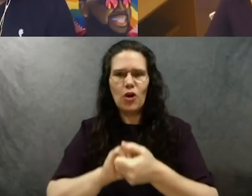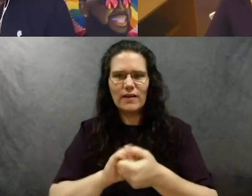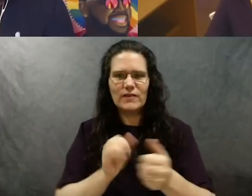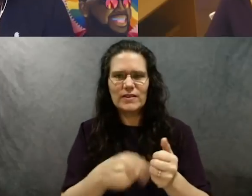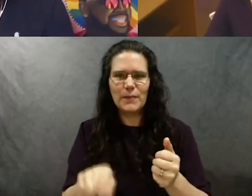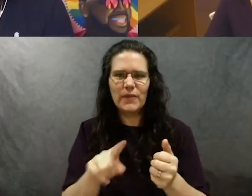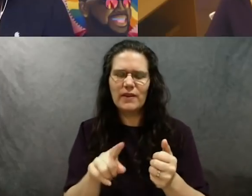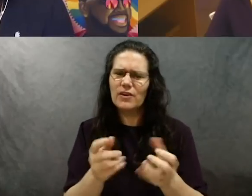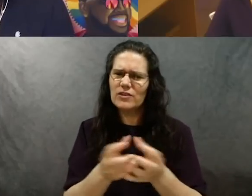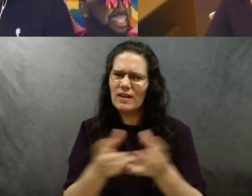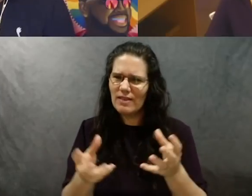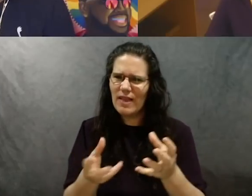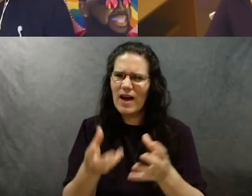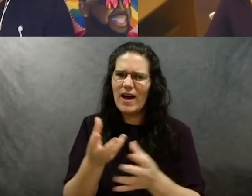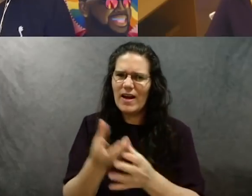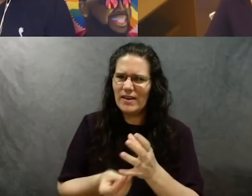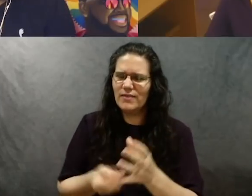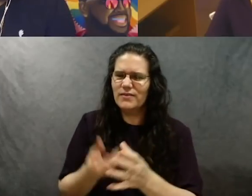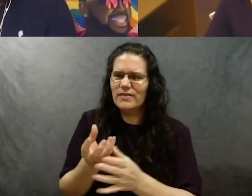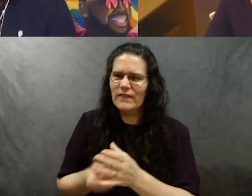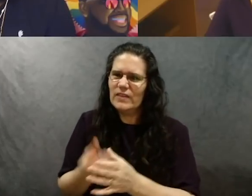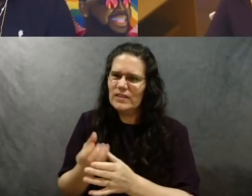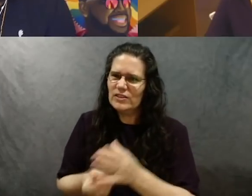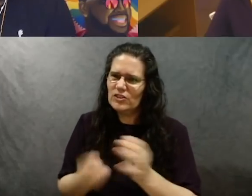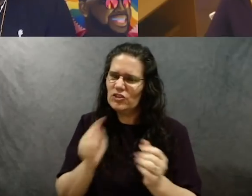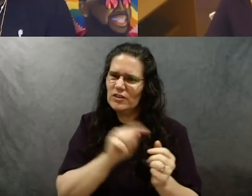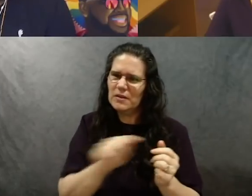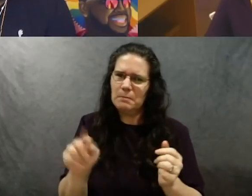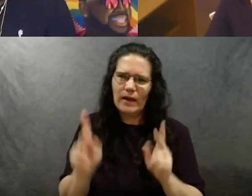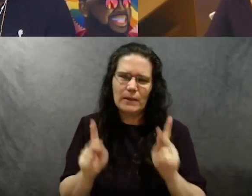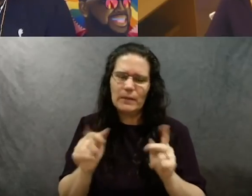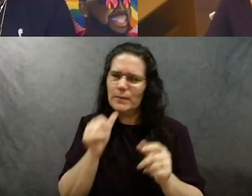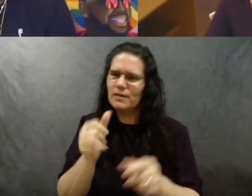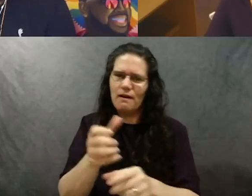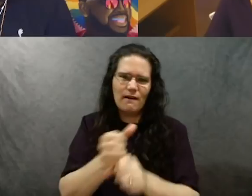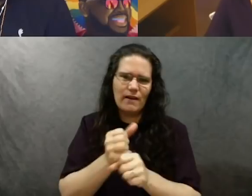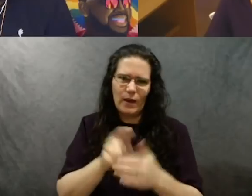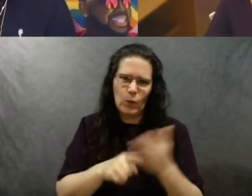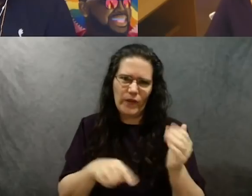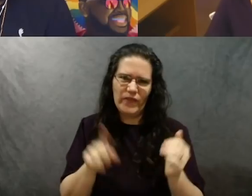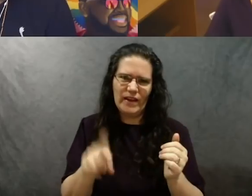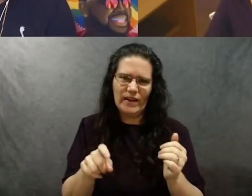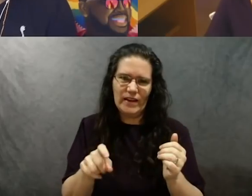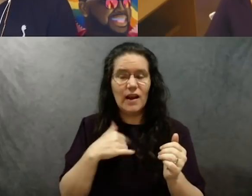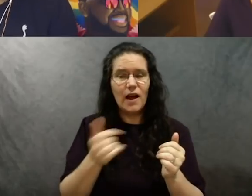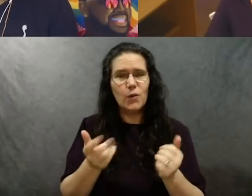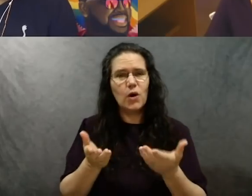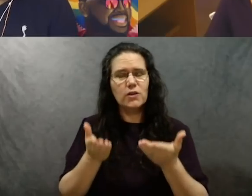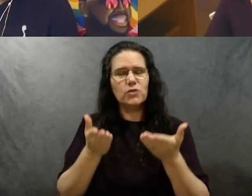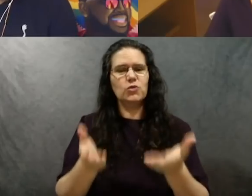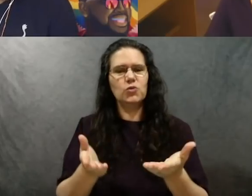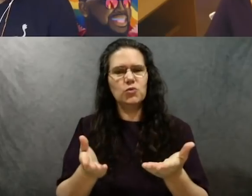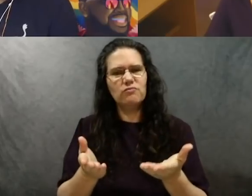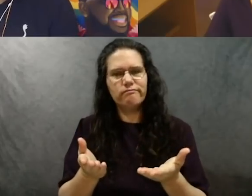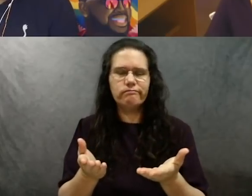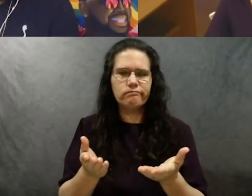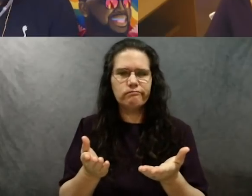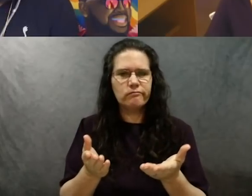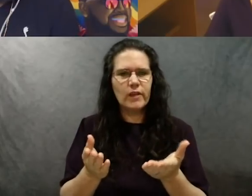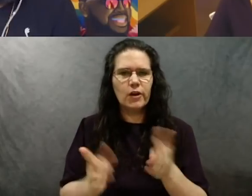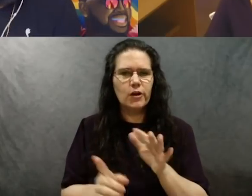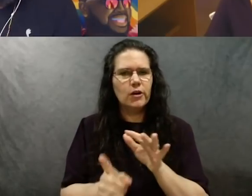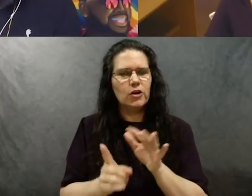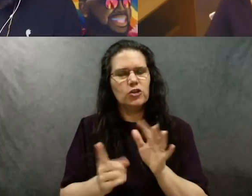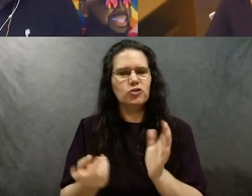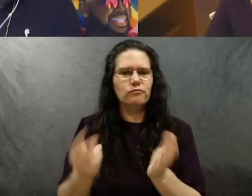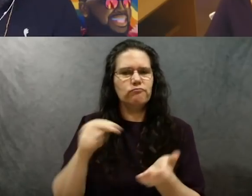deficiency that people are operating out of, and I want to show up for that. But at the same time, you know, and this